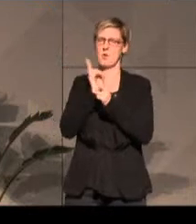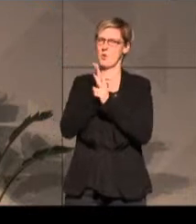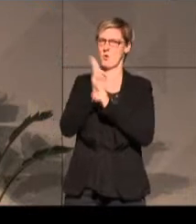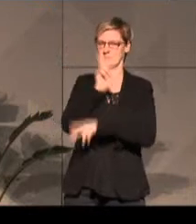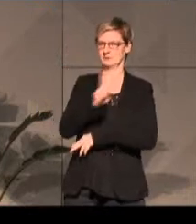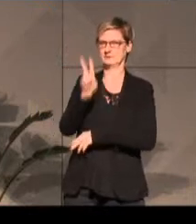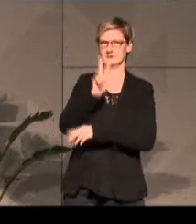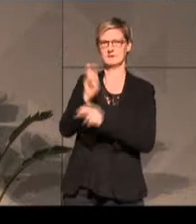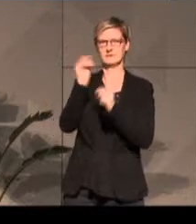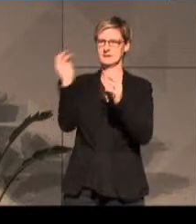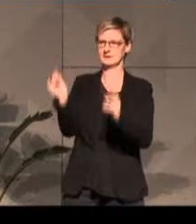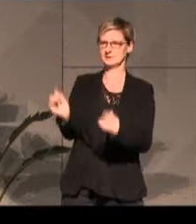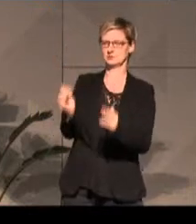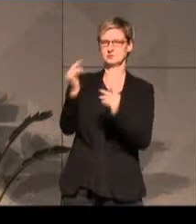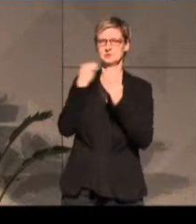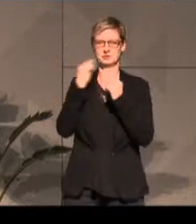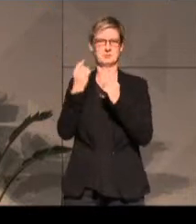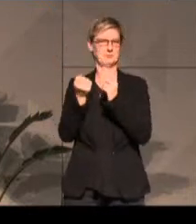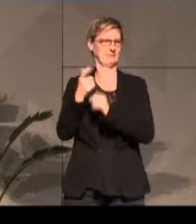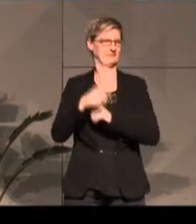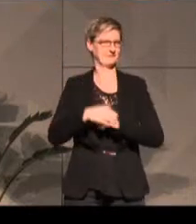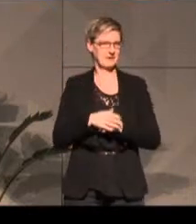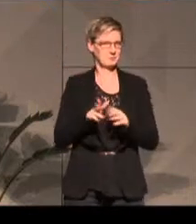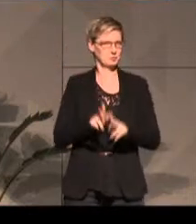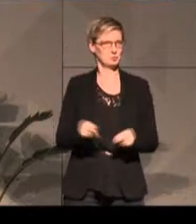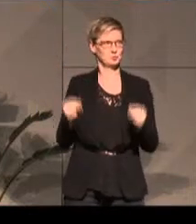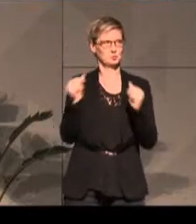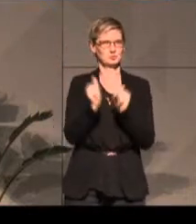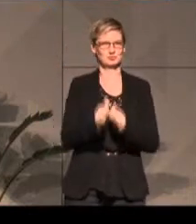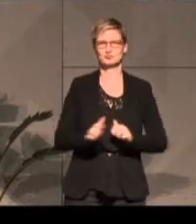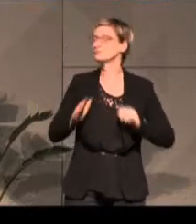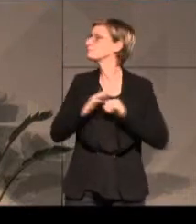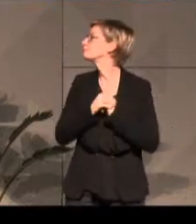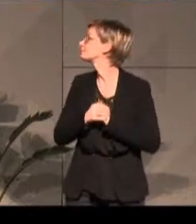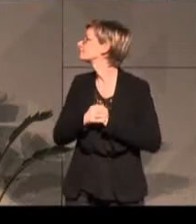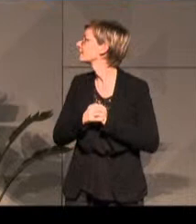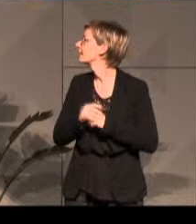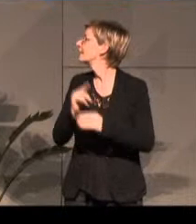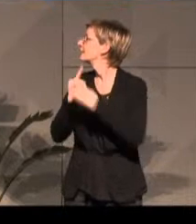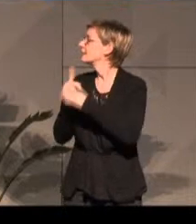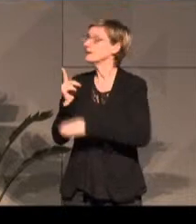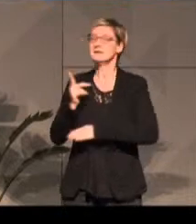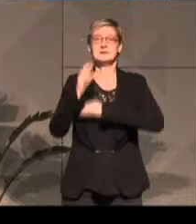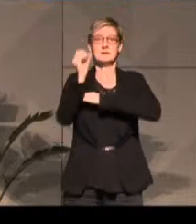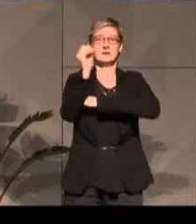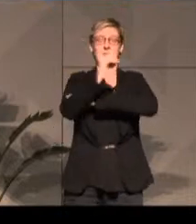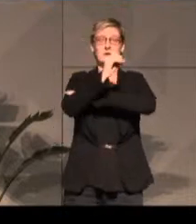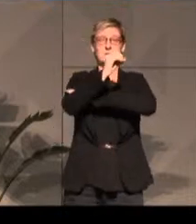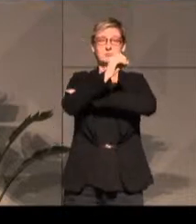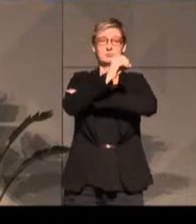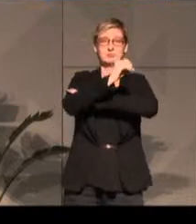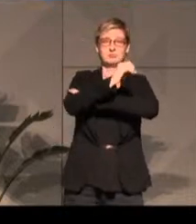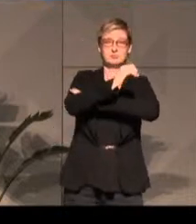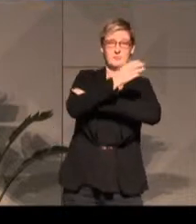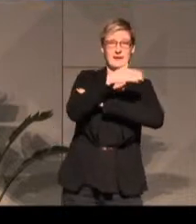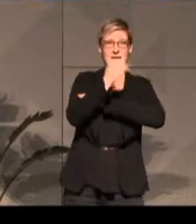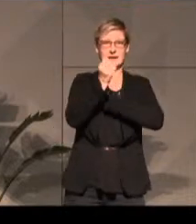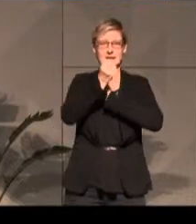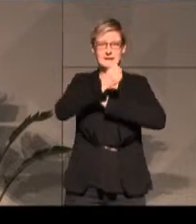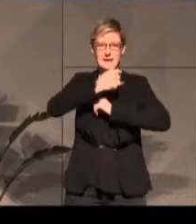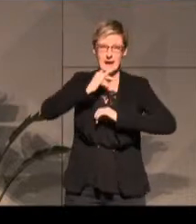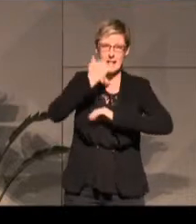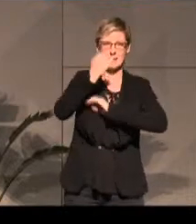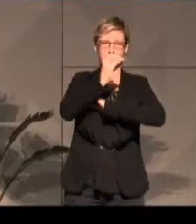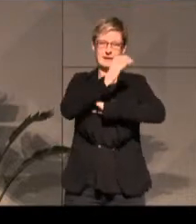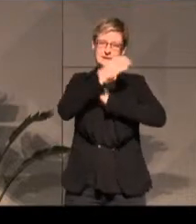see the arcs. That's a very mystic atmosphere. The sun